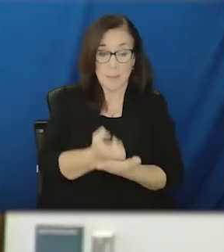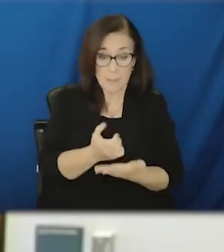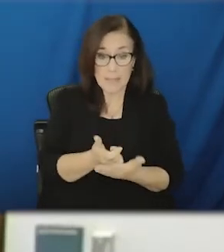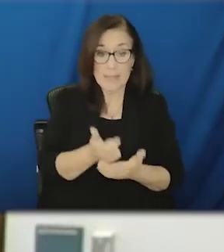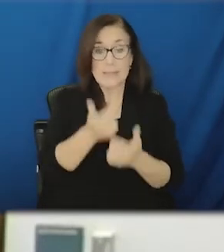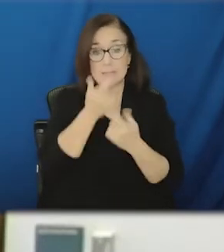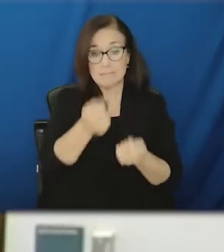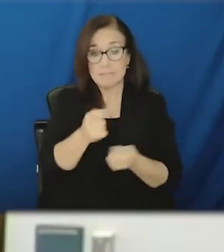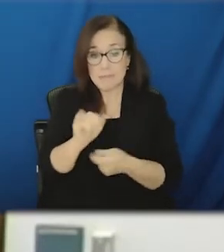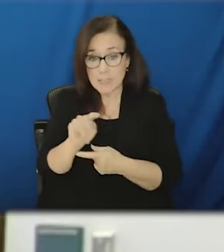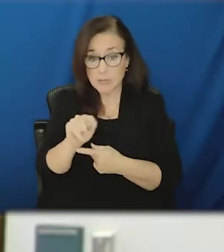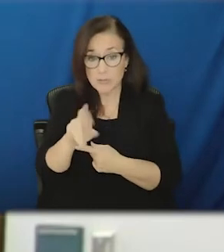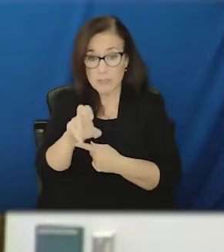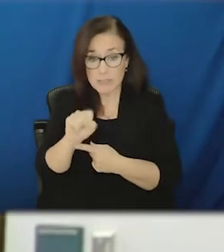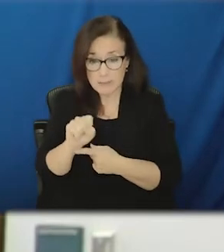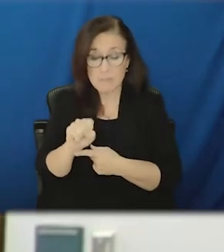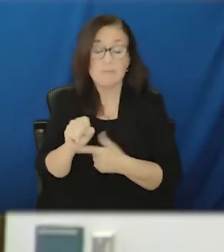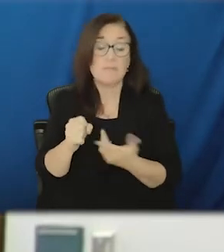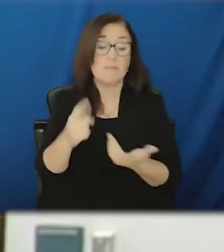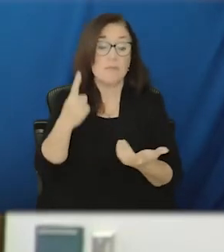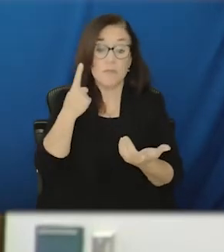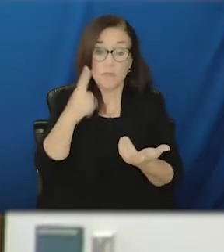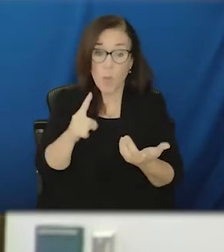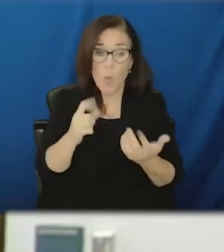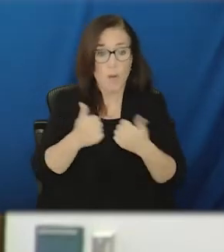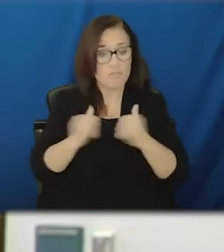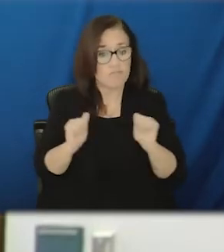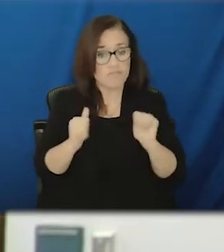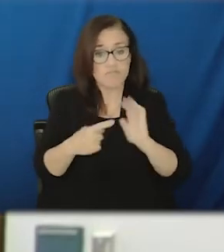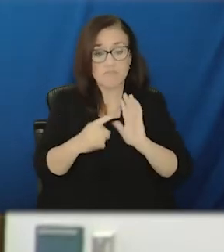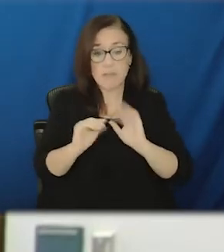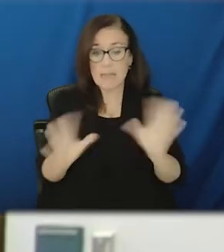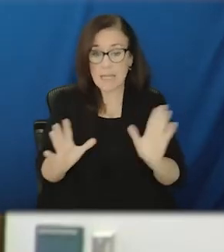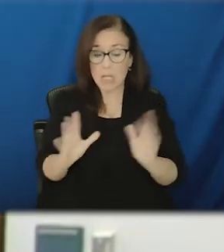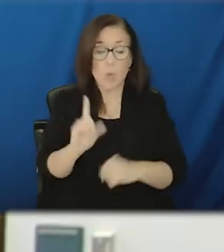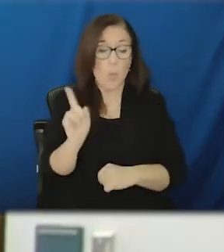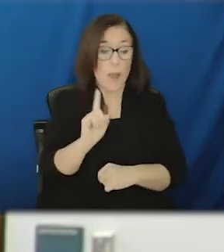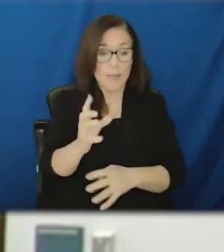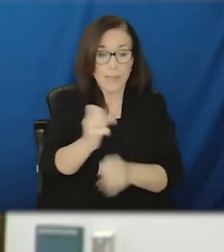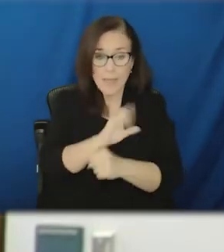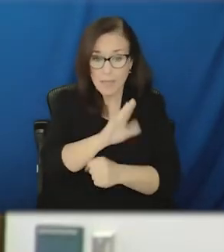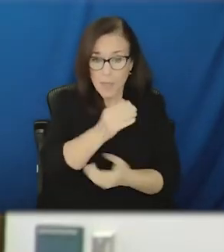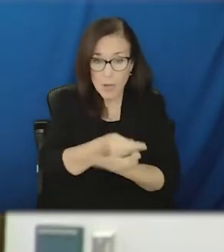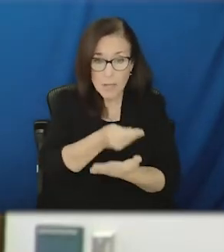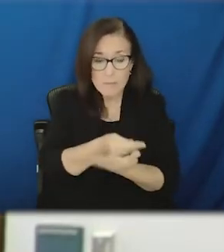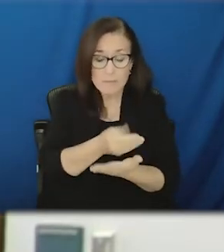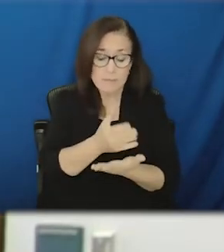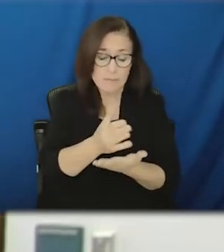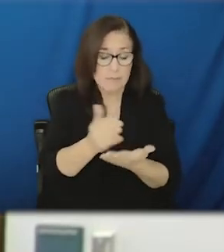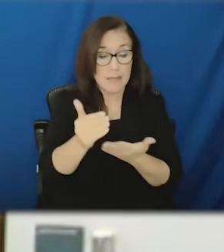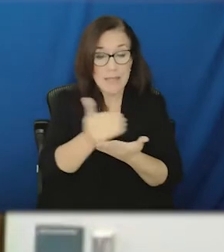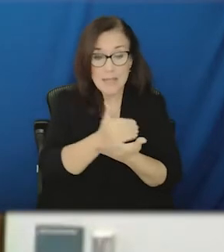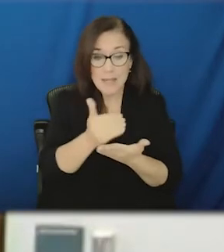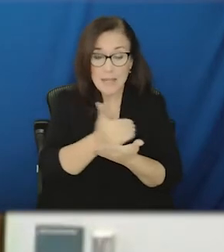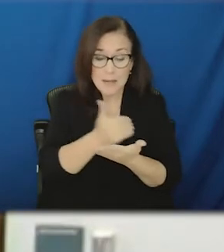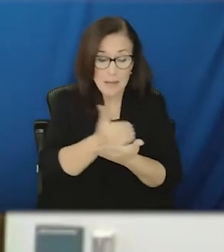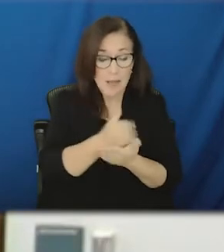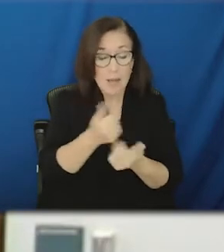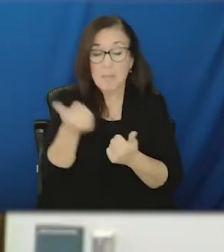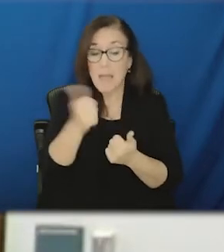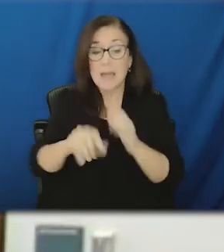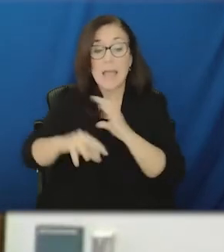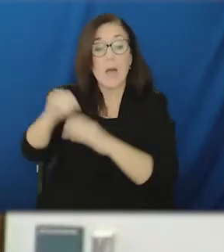that there's transparency about their income and where they gain their income and any outside entities that they're involved in. And